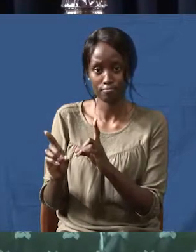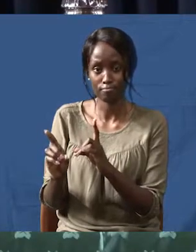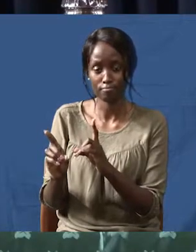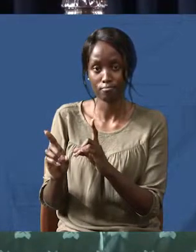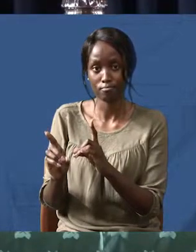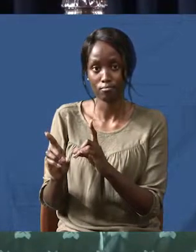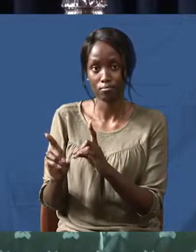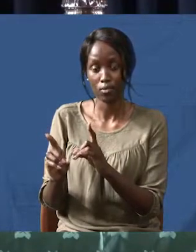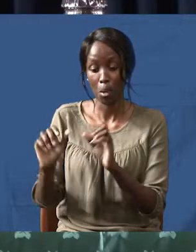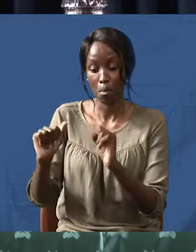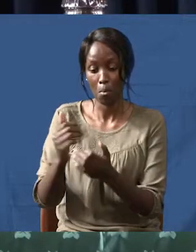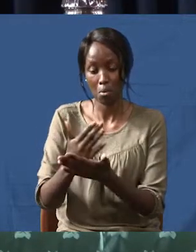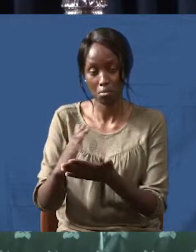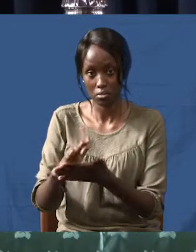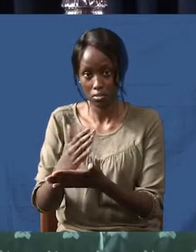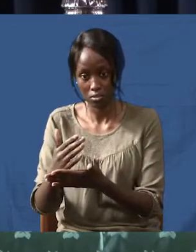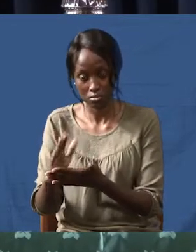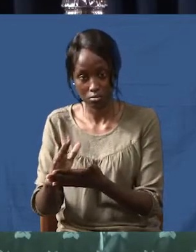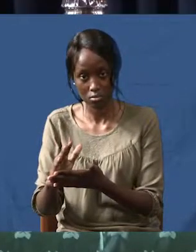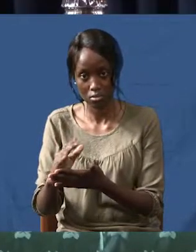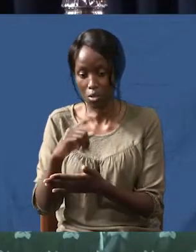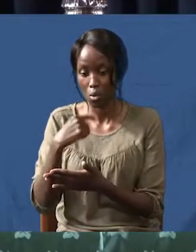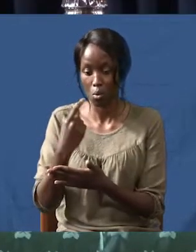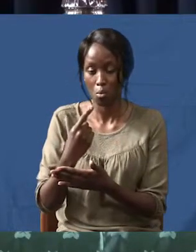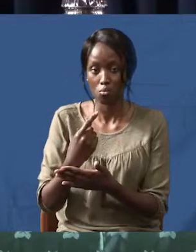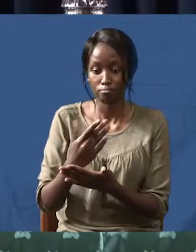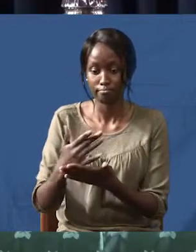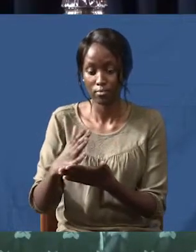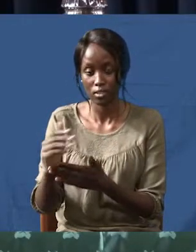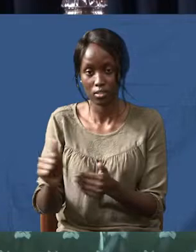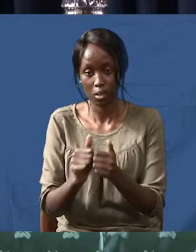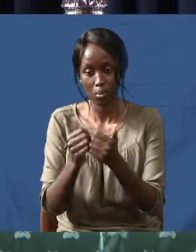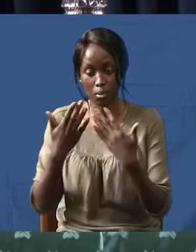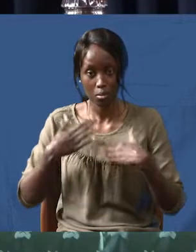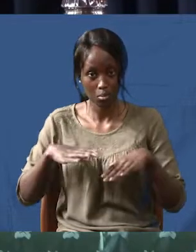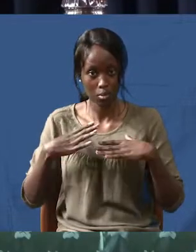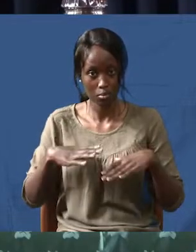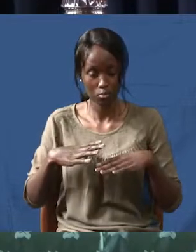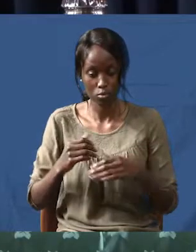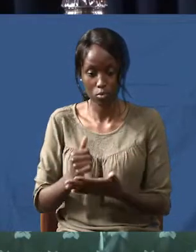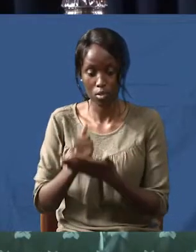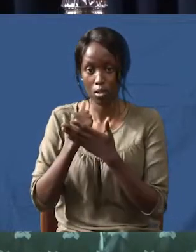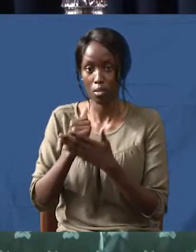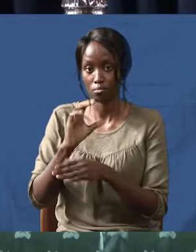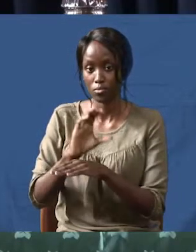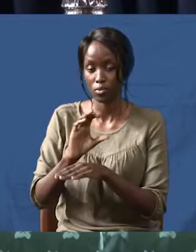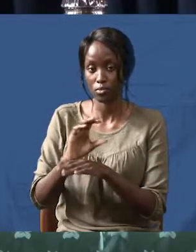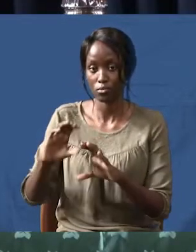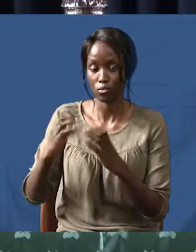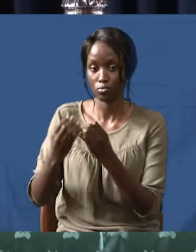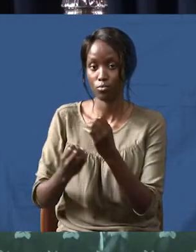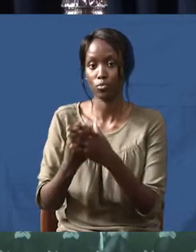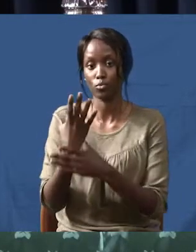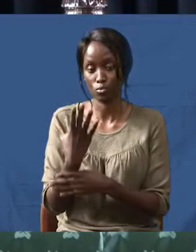apostles for them to determine how it's going to be used to expand the kingdom of God,